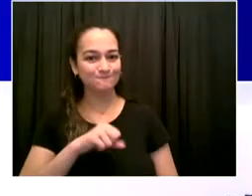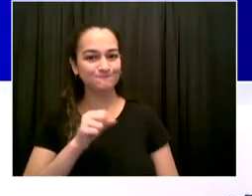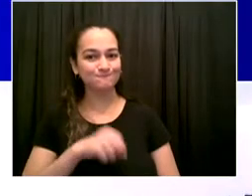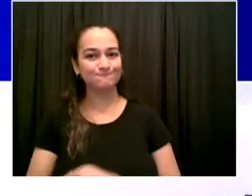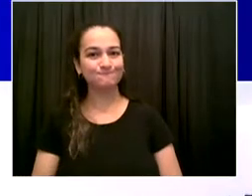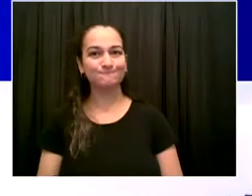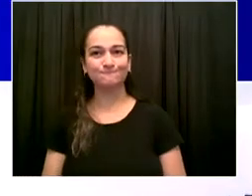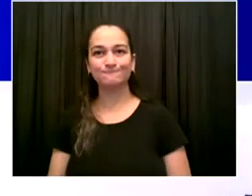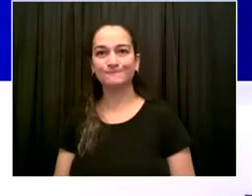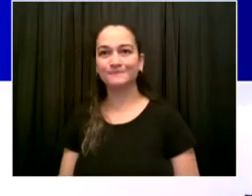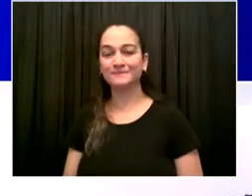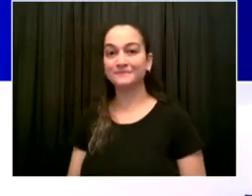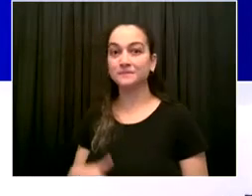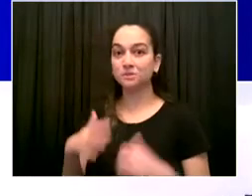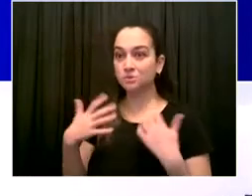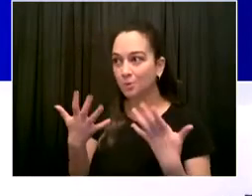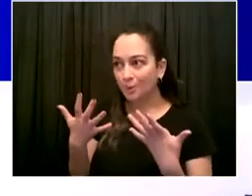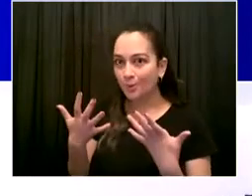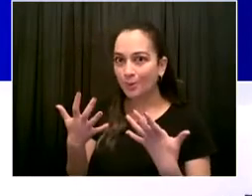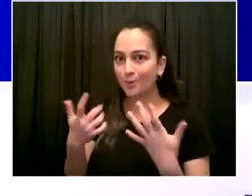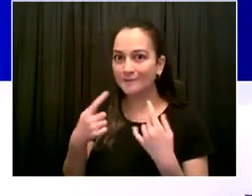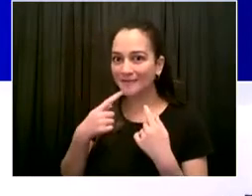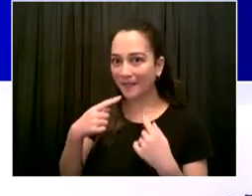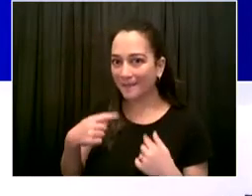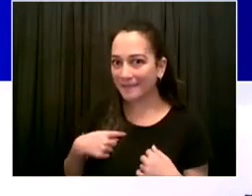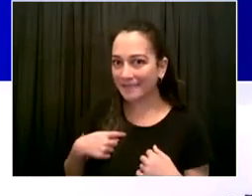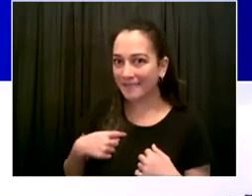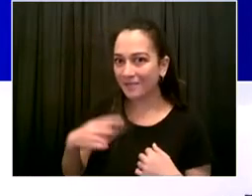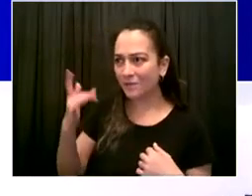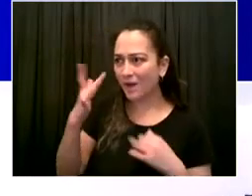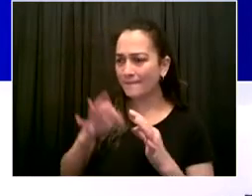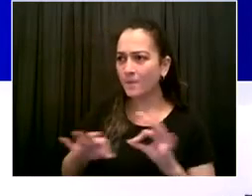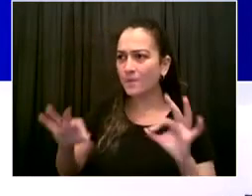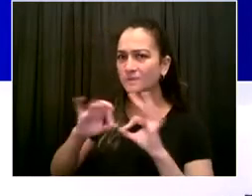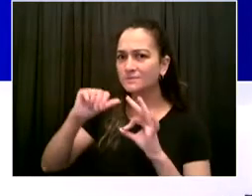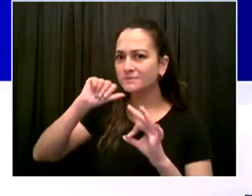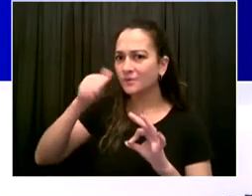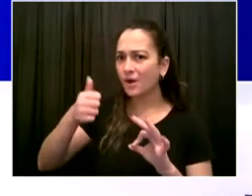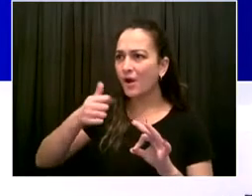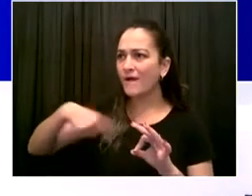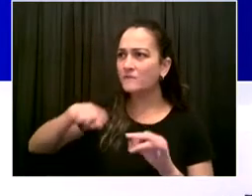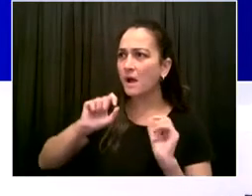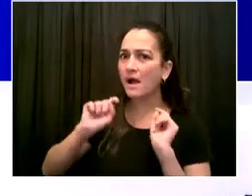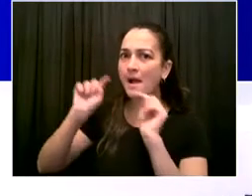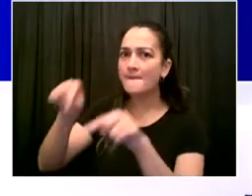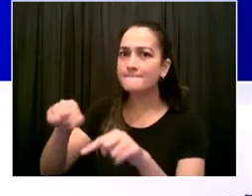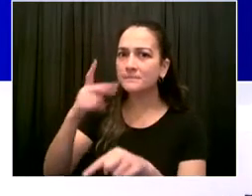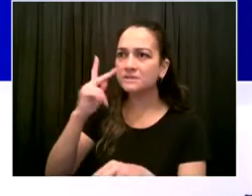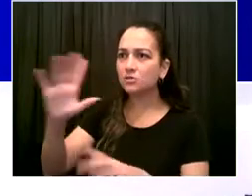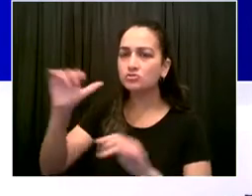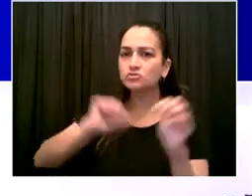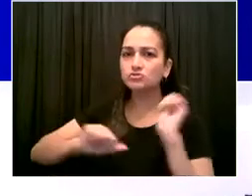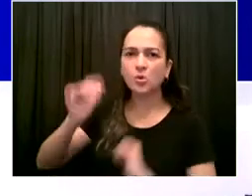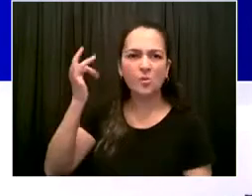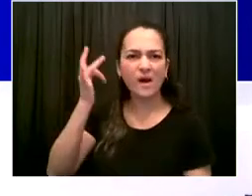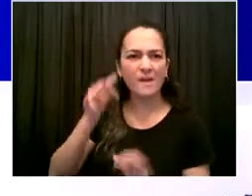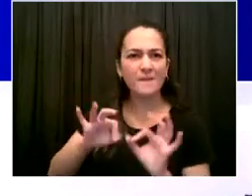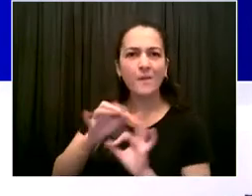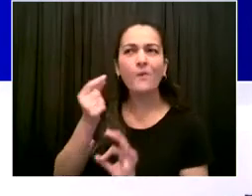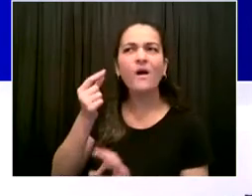tell us what this means to you to have all these amazing people coming together to celebrate our city.